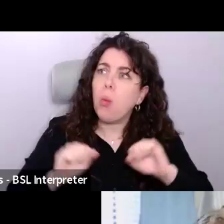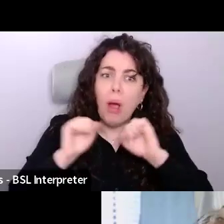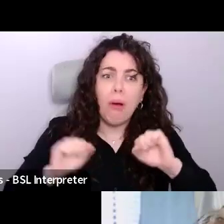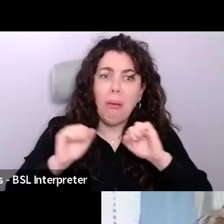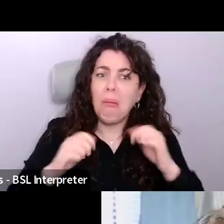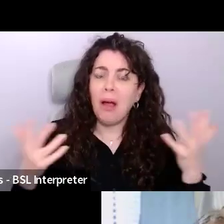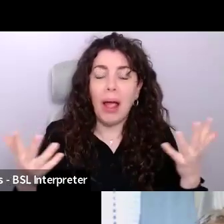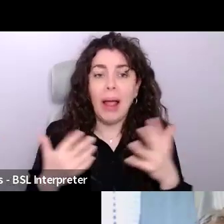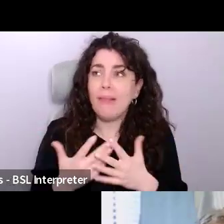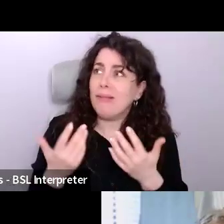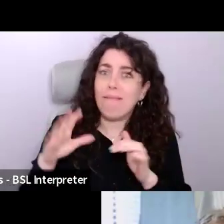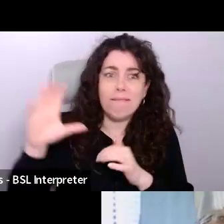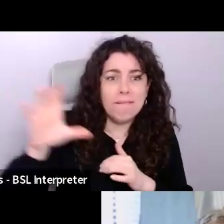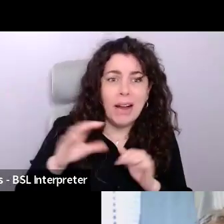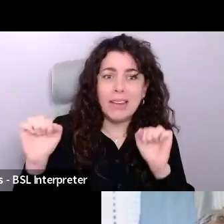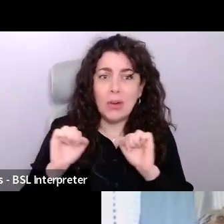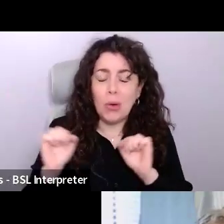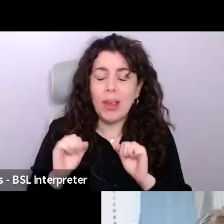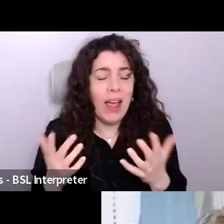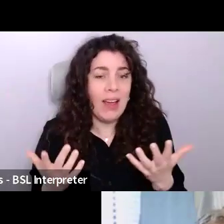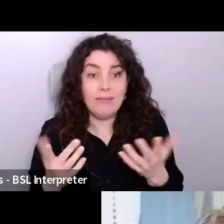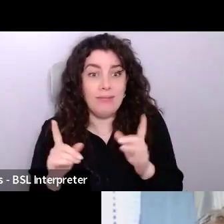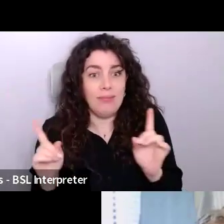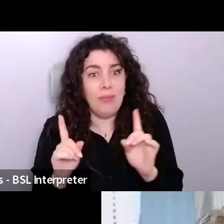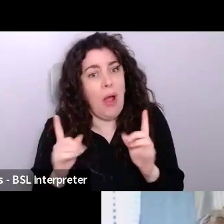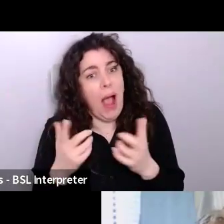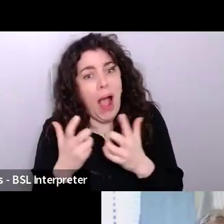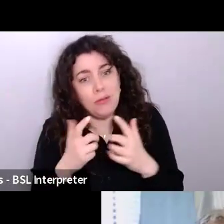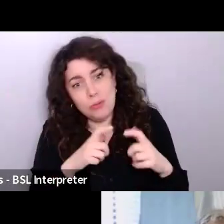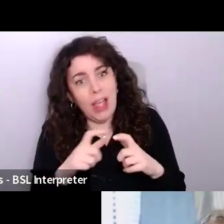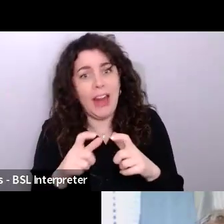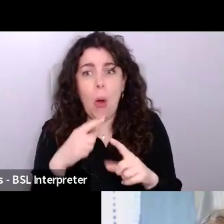the formal funding or the formal schemes have been put in place.